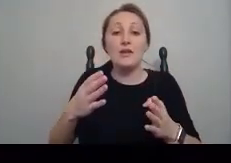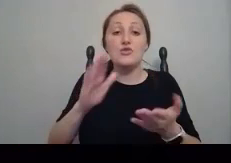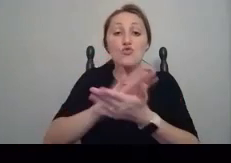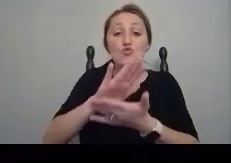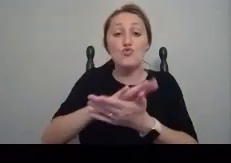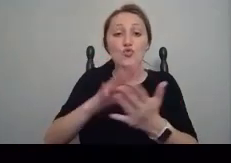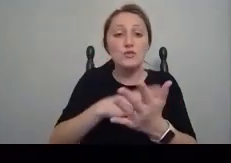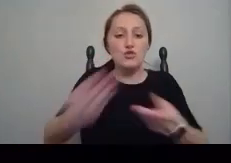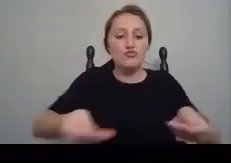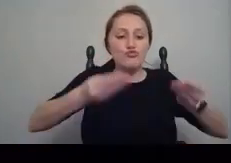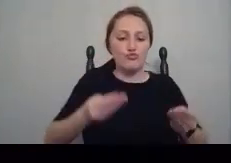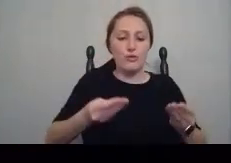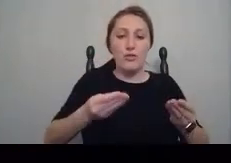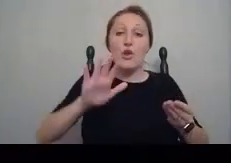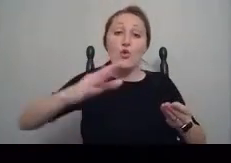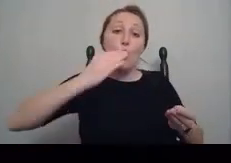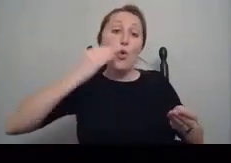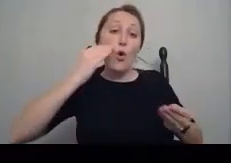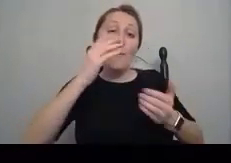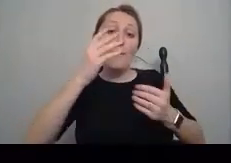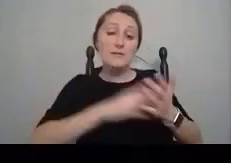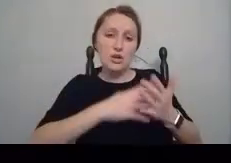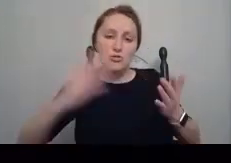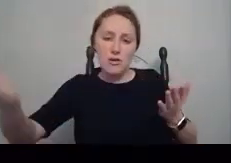that's not the only schedule that matters in your house, I'm sure.